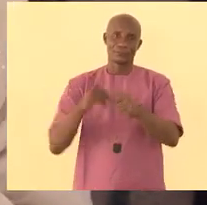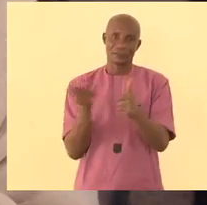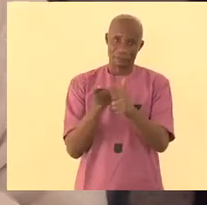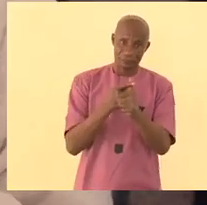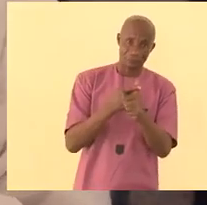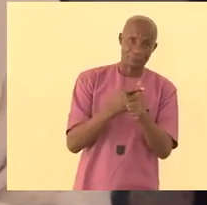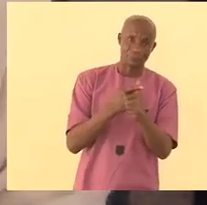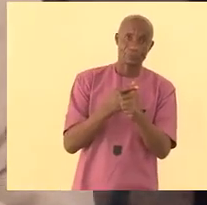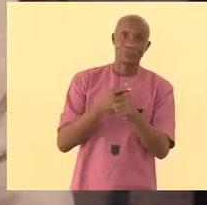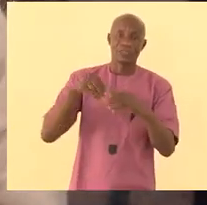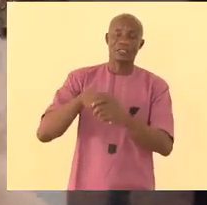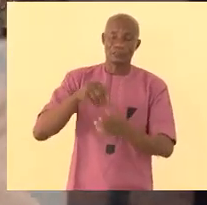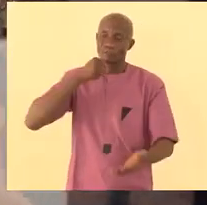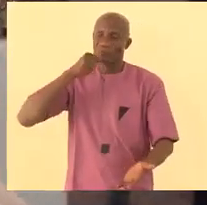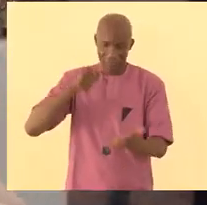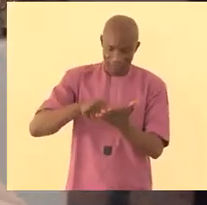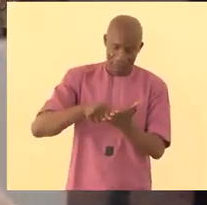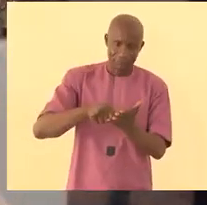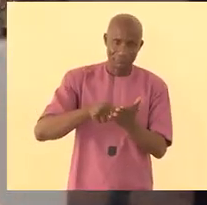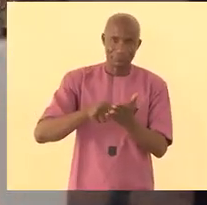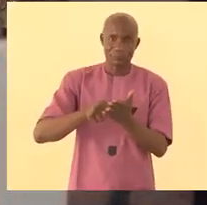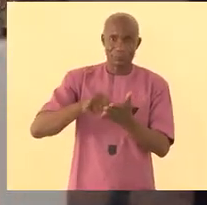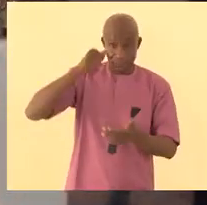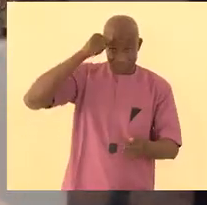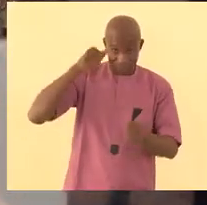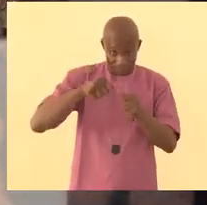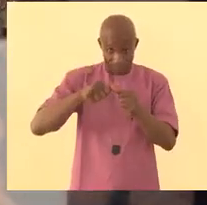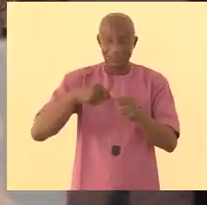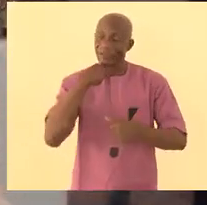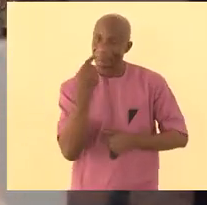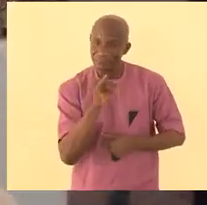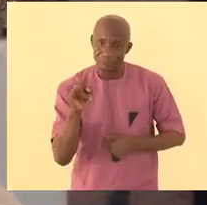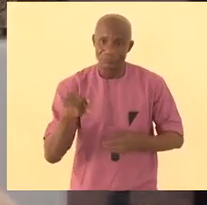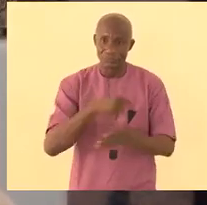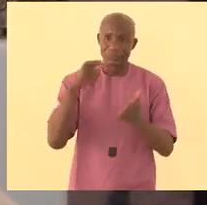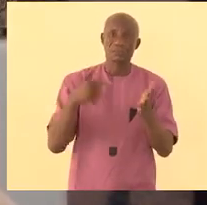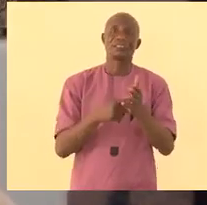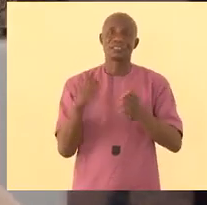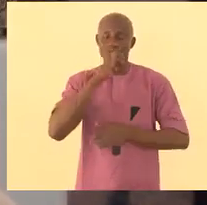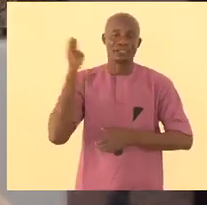in the first encyclical letter, we remember saying that these